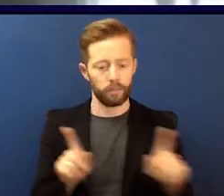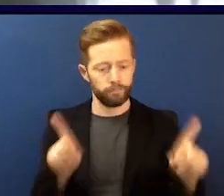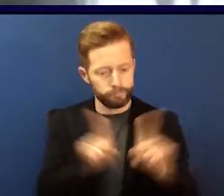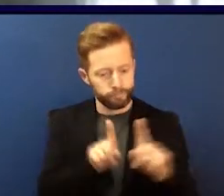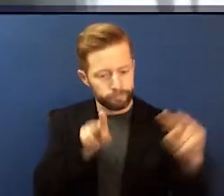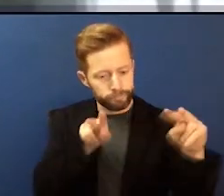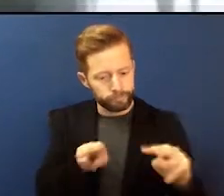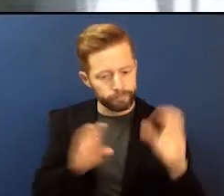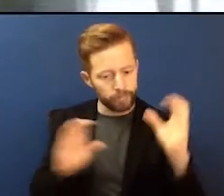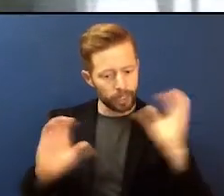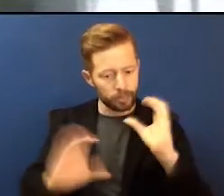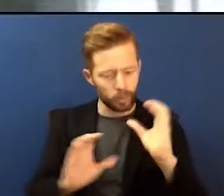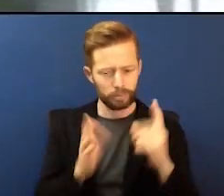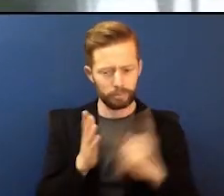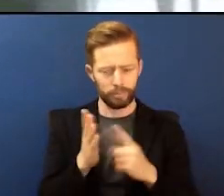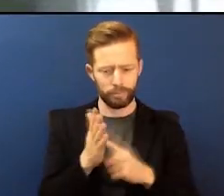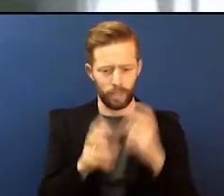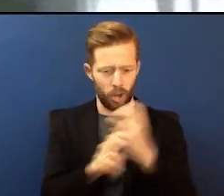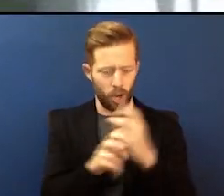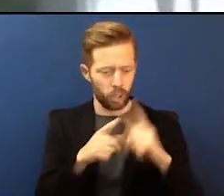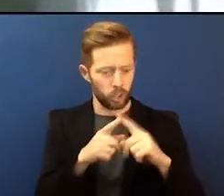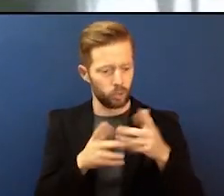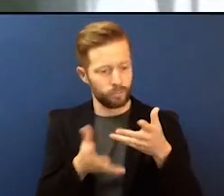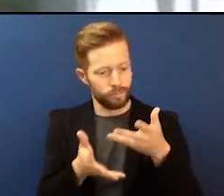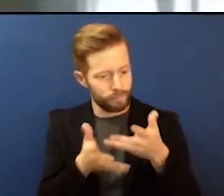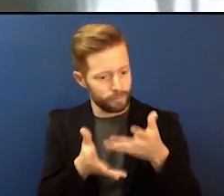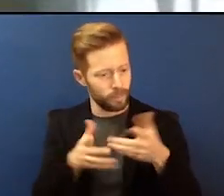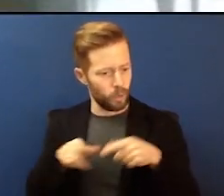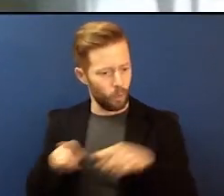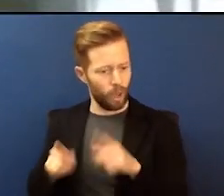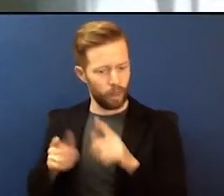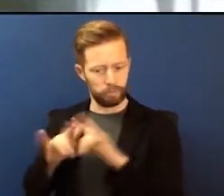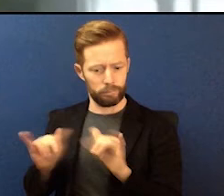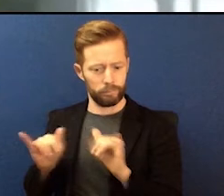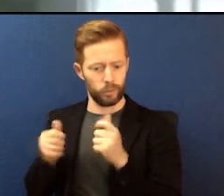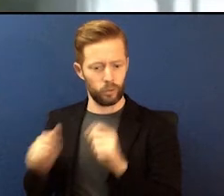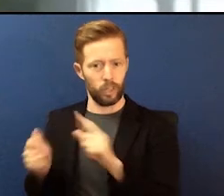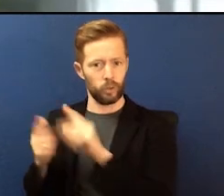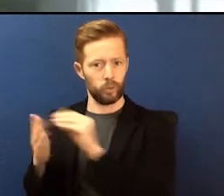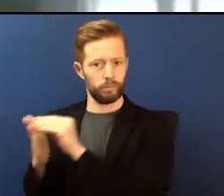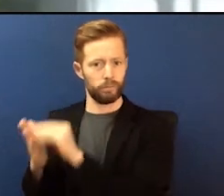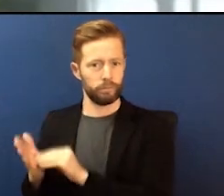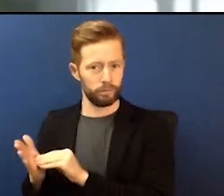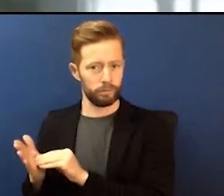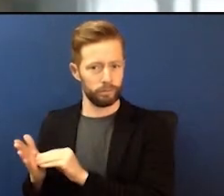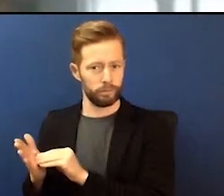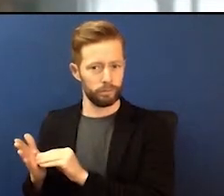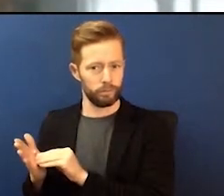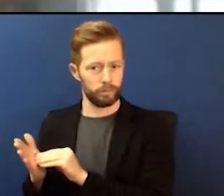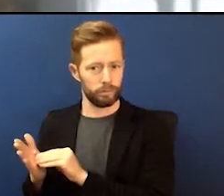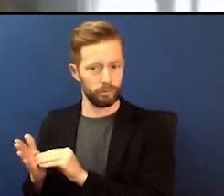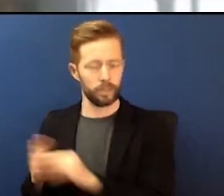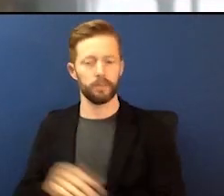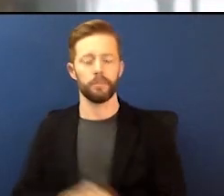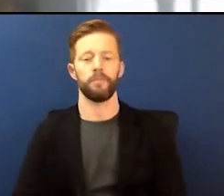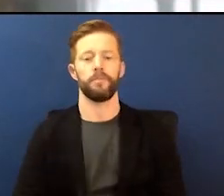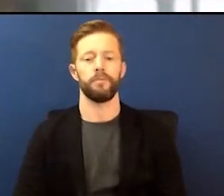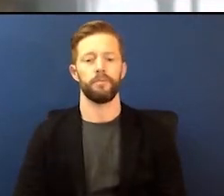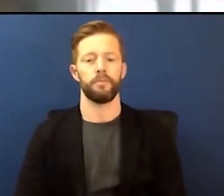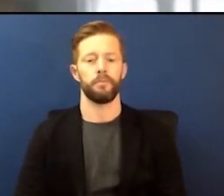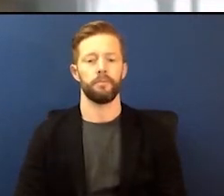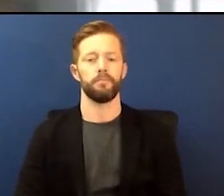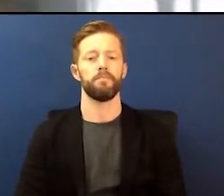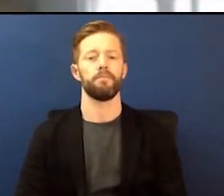you're co-exploring? Sometimes it's hard to stay fully engaged when you're trying to document what's happening